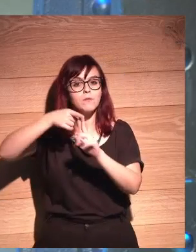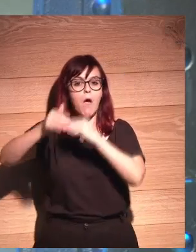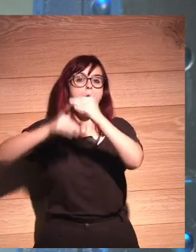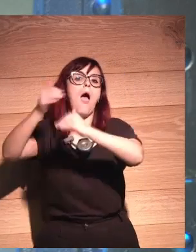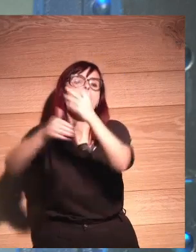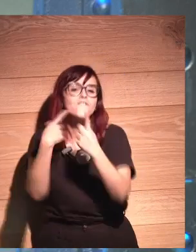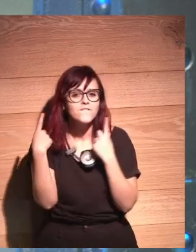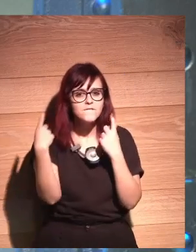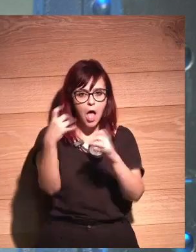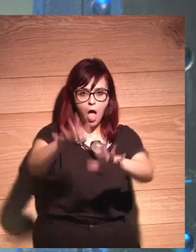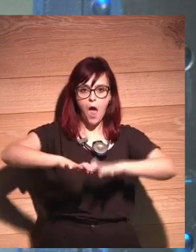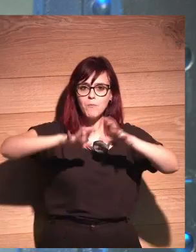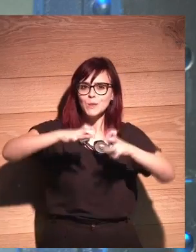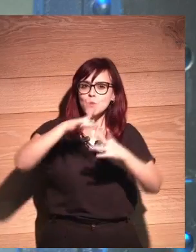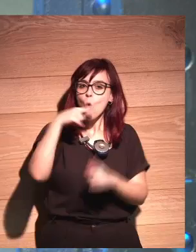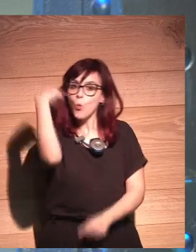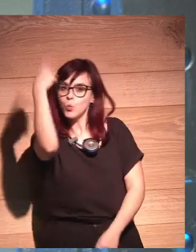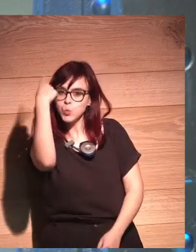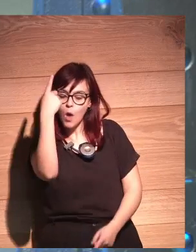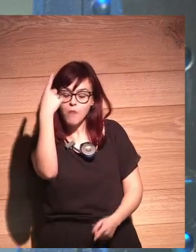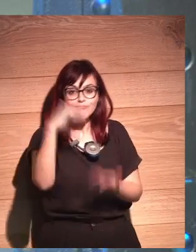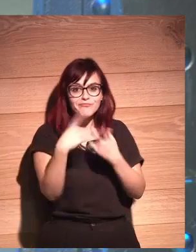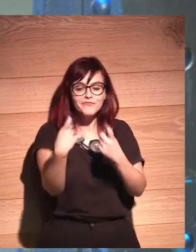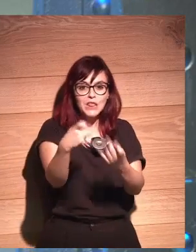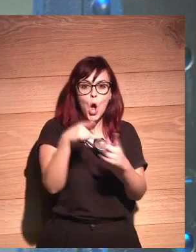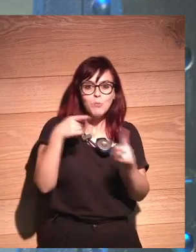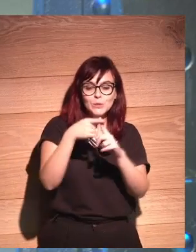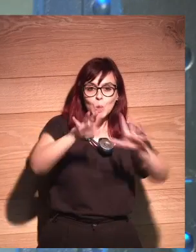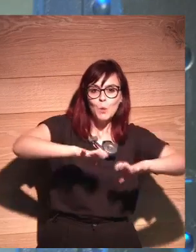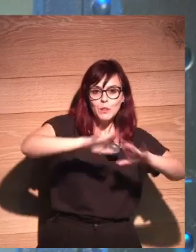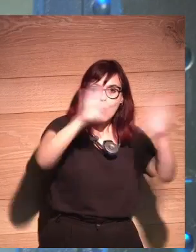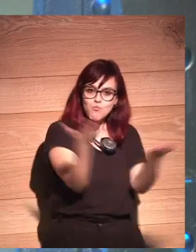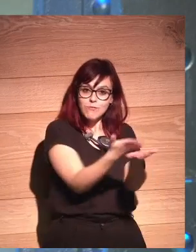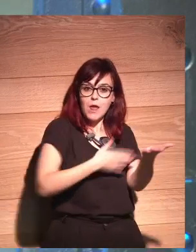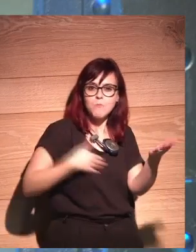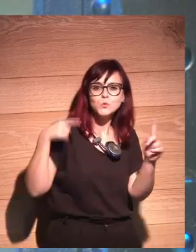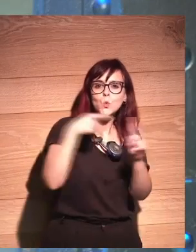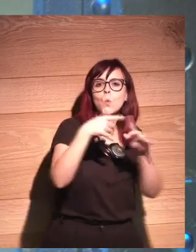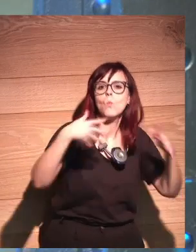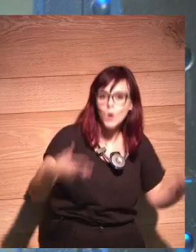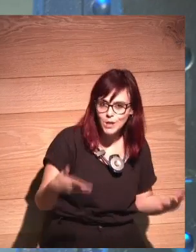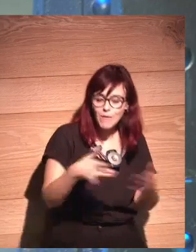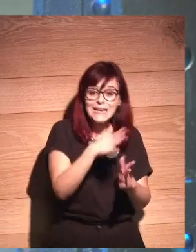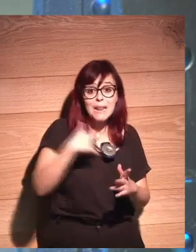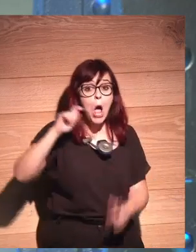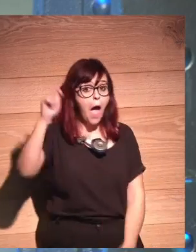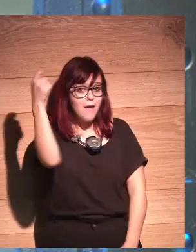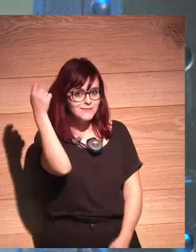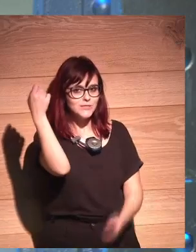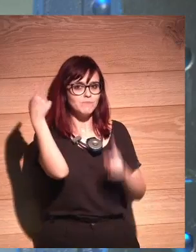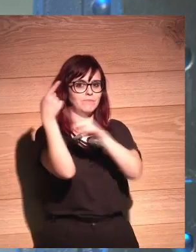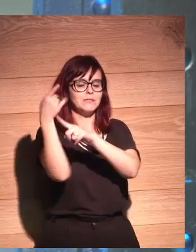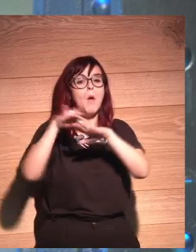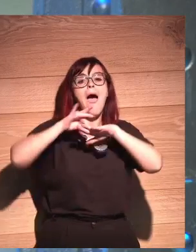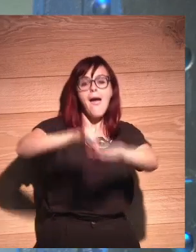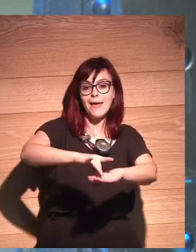on this. We have a lot to learn from cultures in the process of construction of the world that we